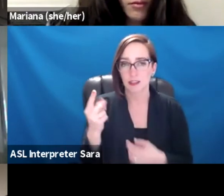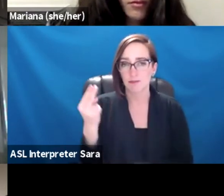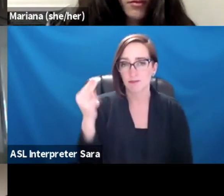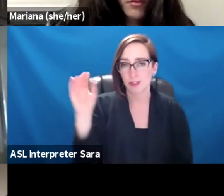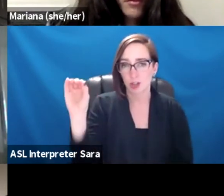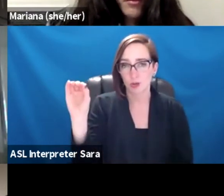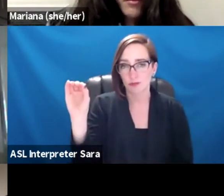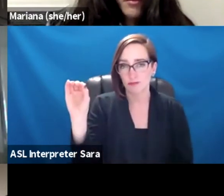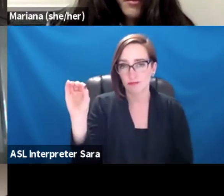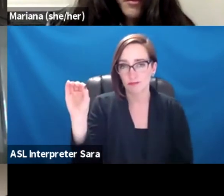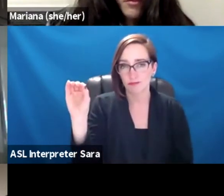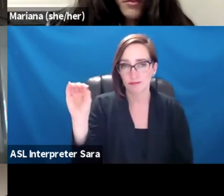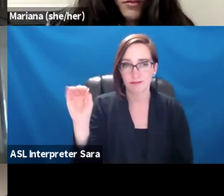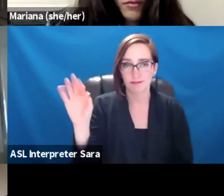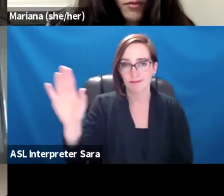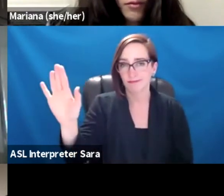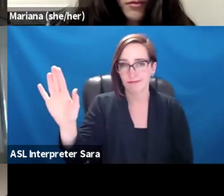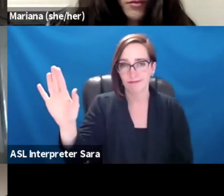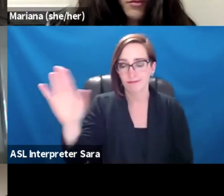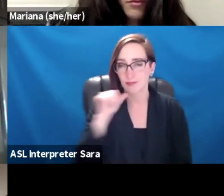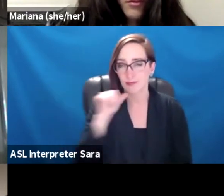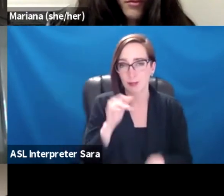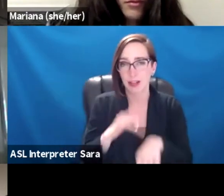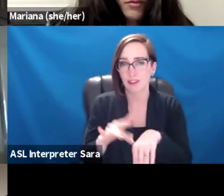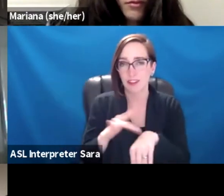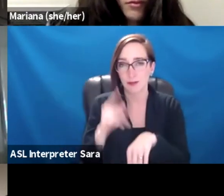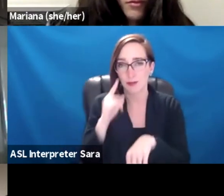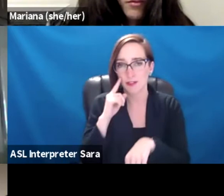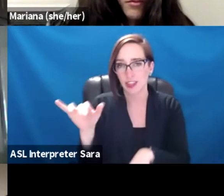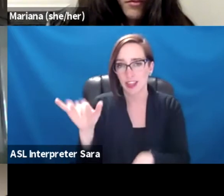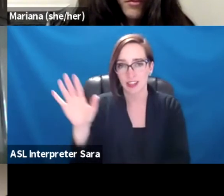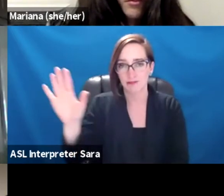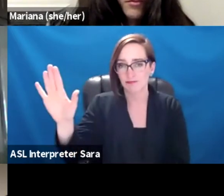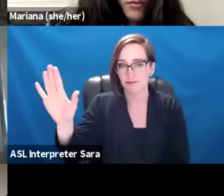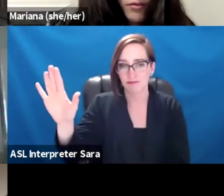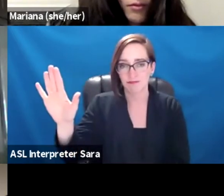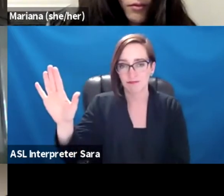someone. I am unavailable for that.